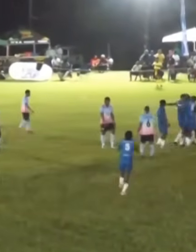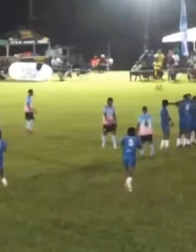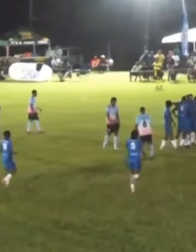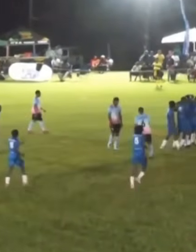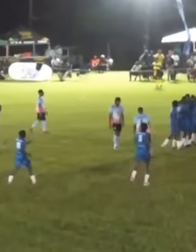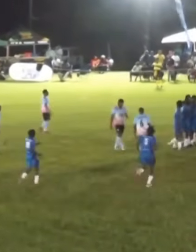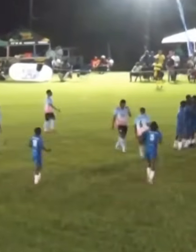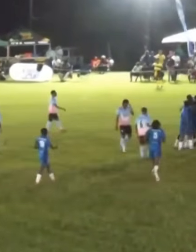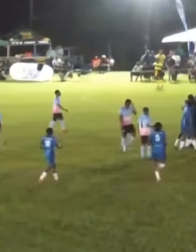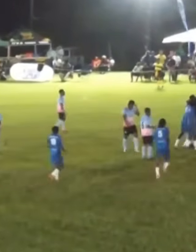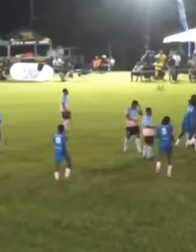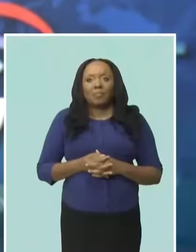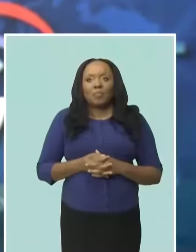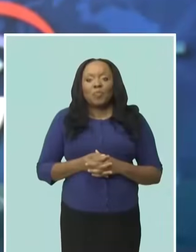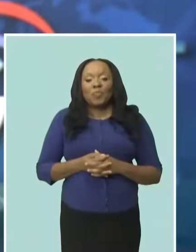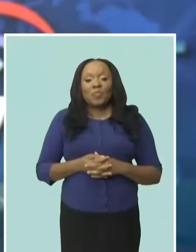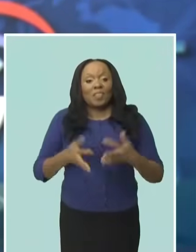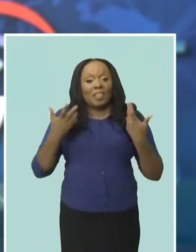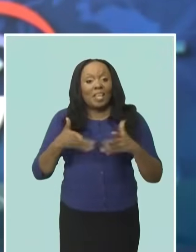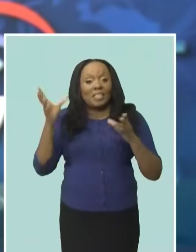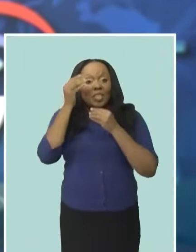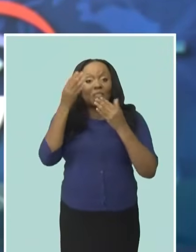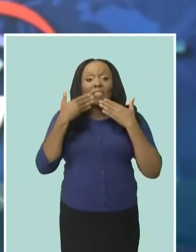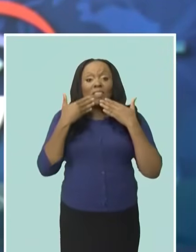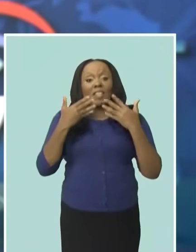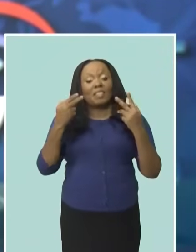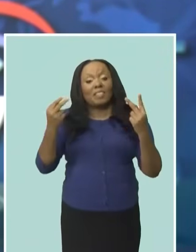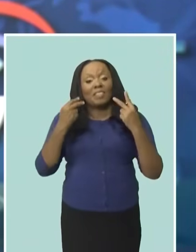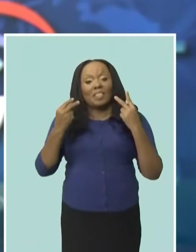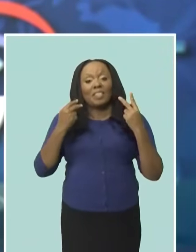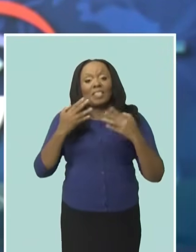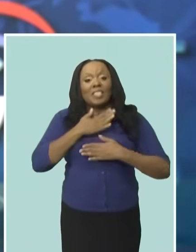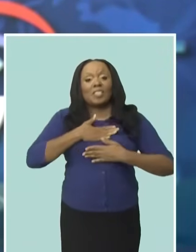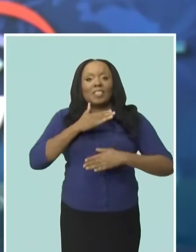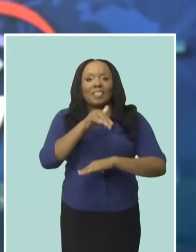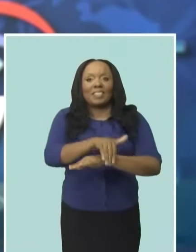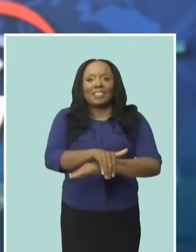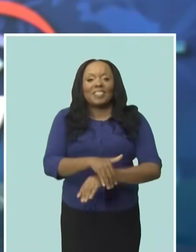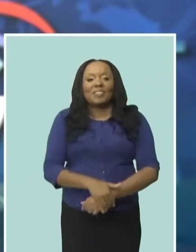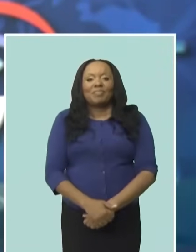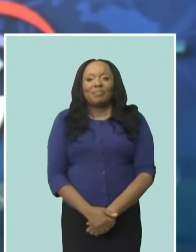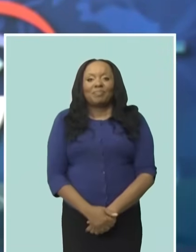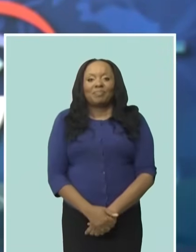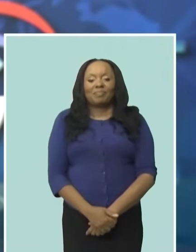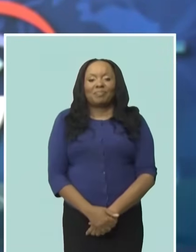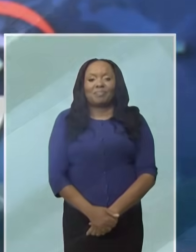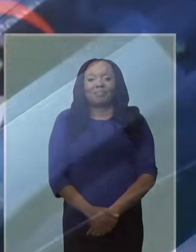Paradise at half-time. That's news. Thank you so much for viewing. Do enjoy the rest of your night.